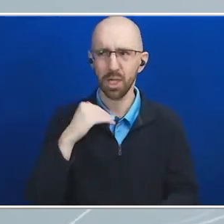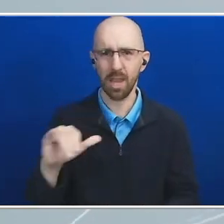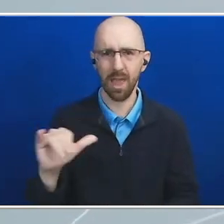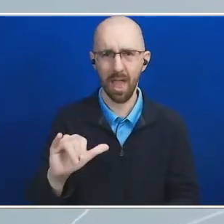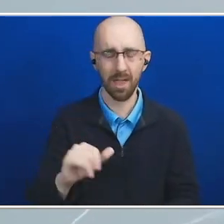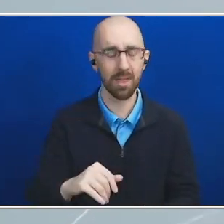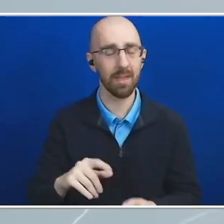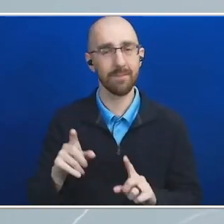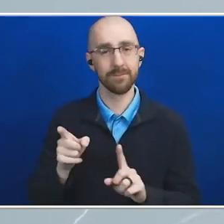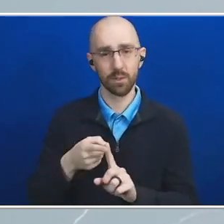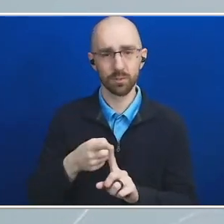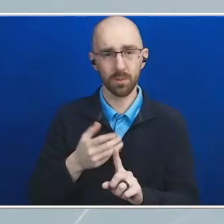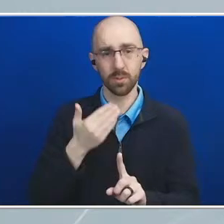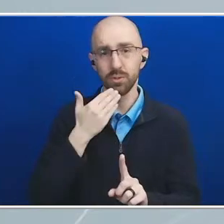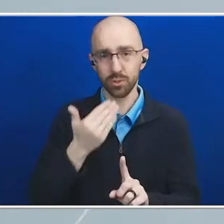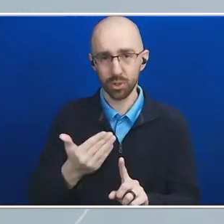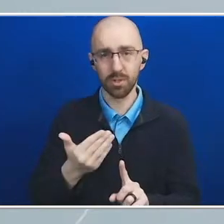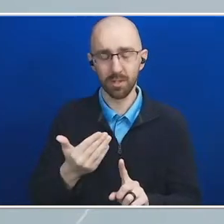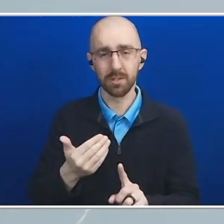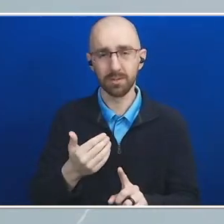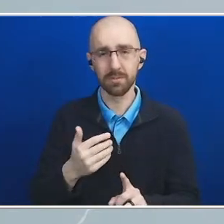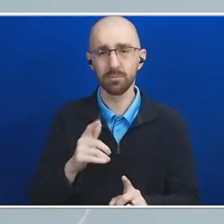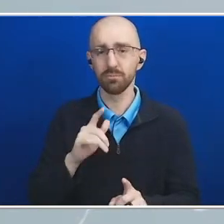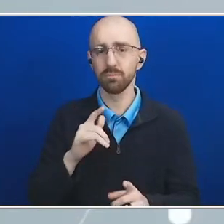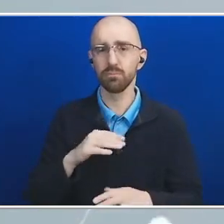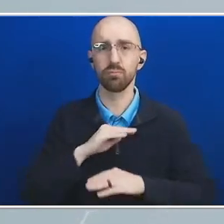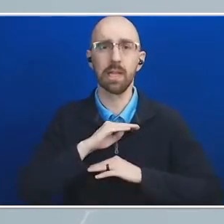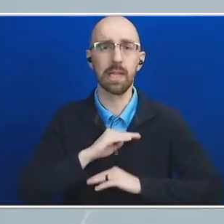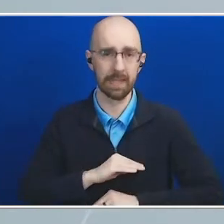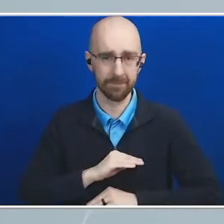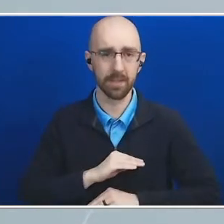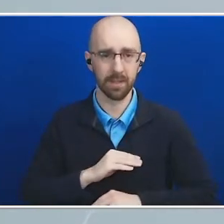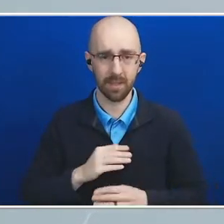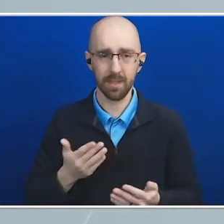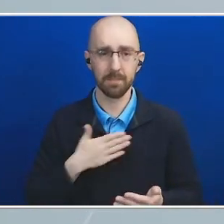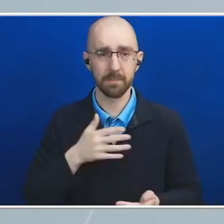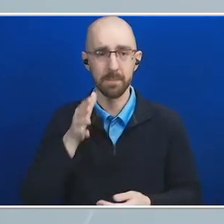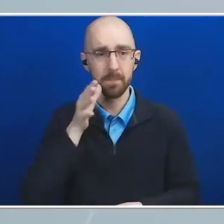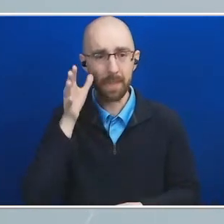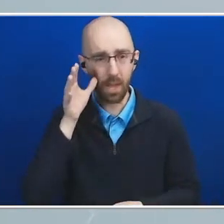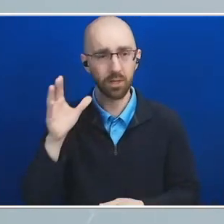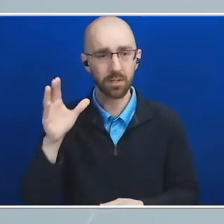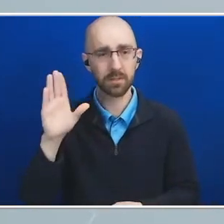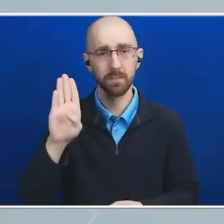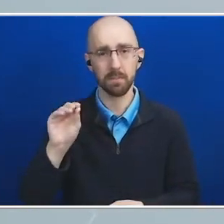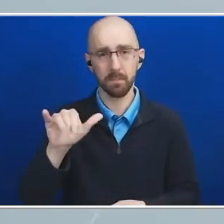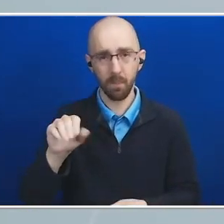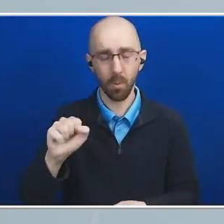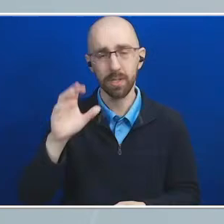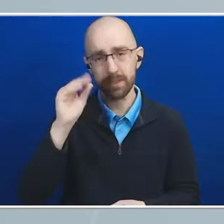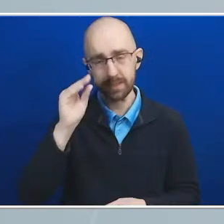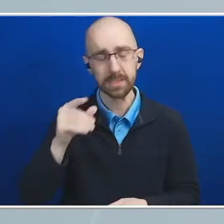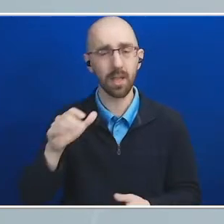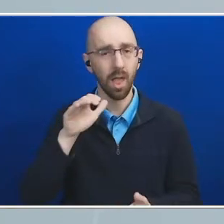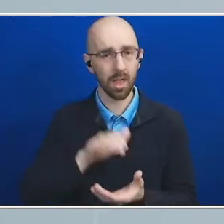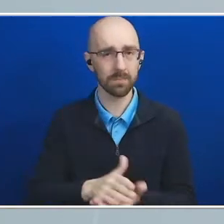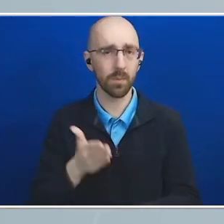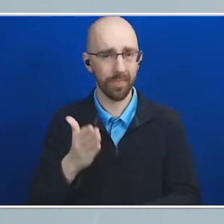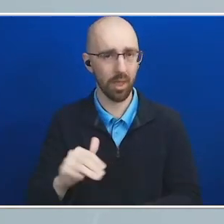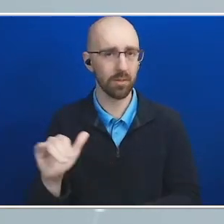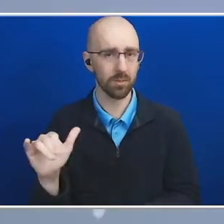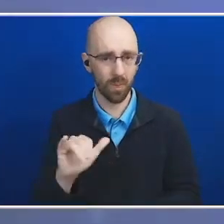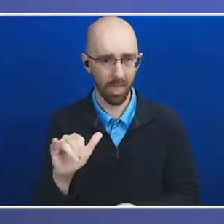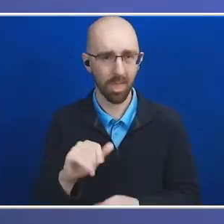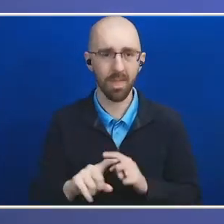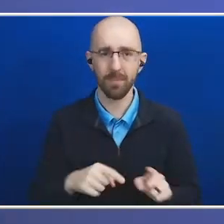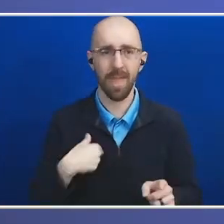good. It was a relief. My parents and our boys and my husband was there with me, but I just had this feeling like, what